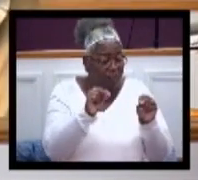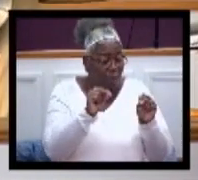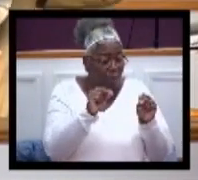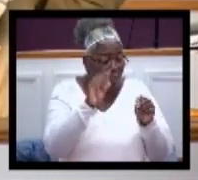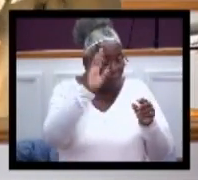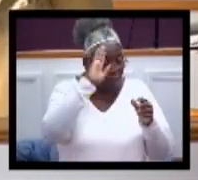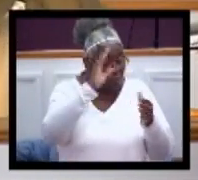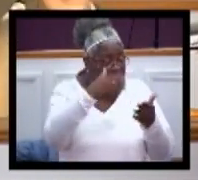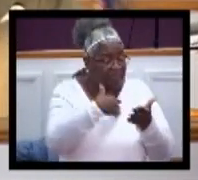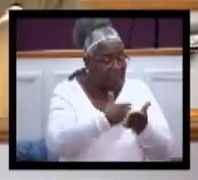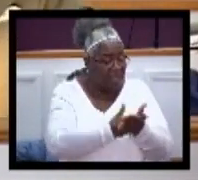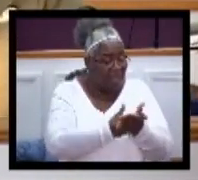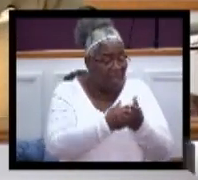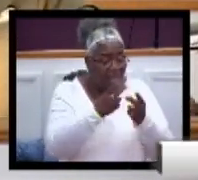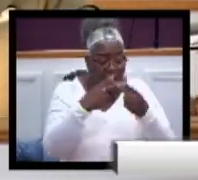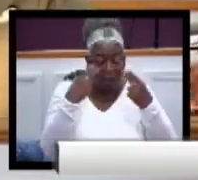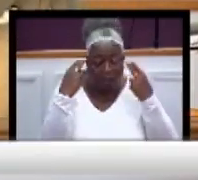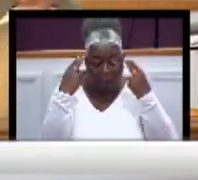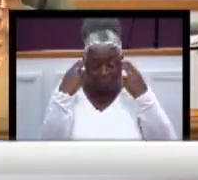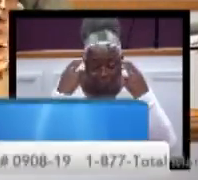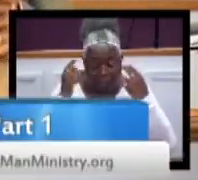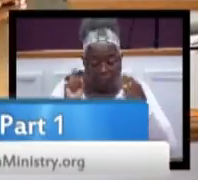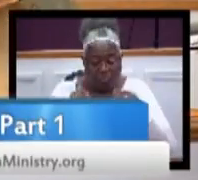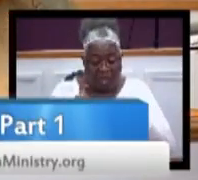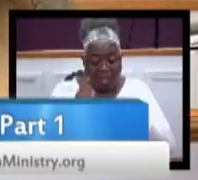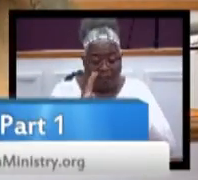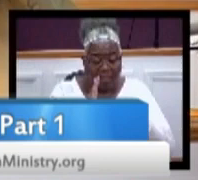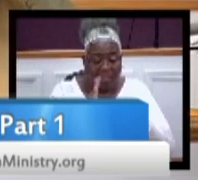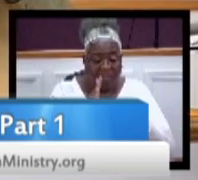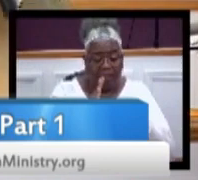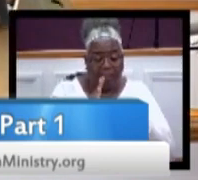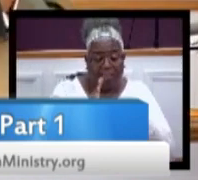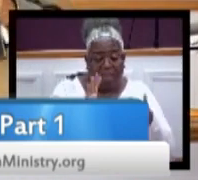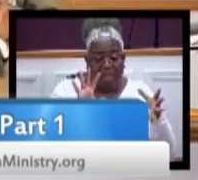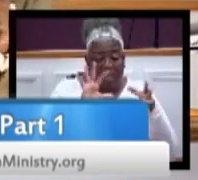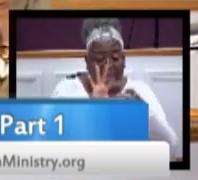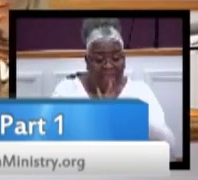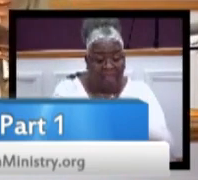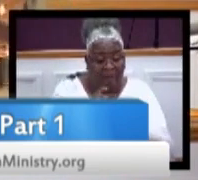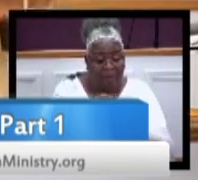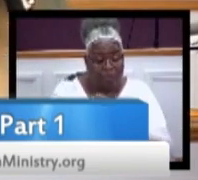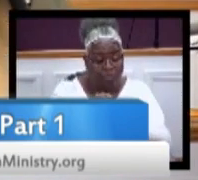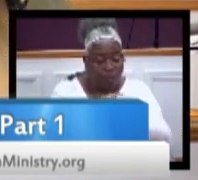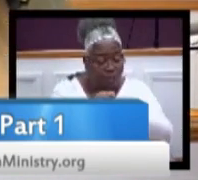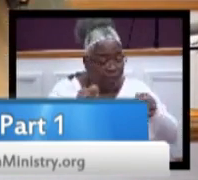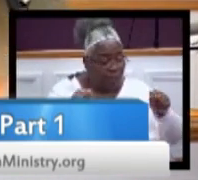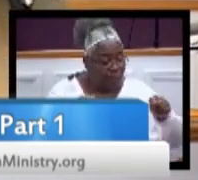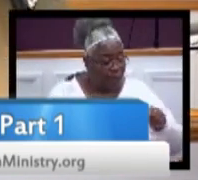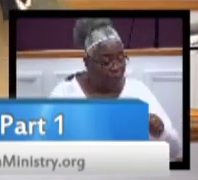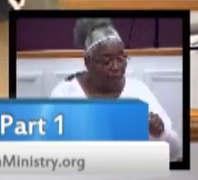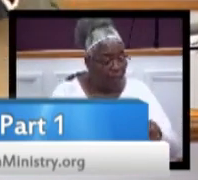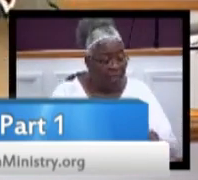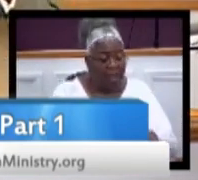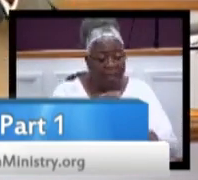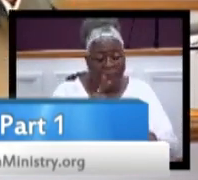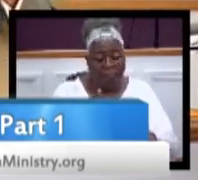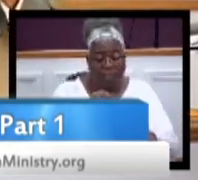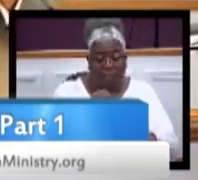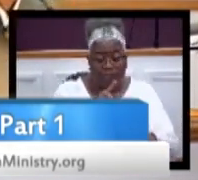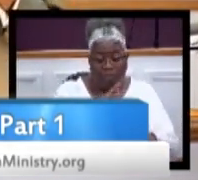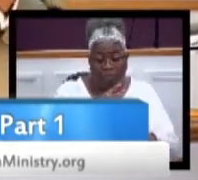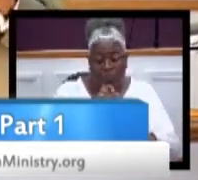sons. Moses would have been heir to the throne. Hebrews 11 and